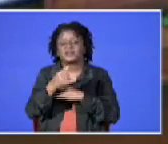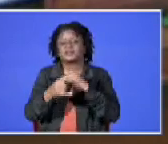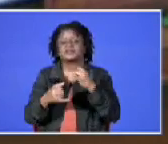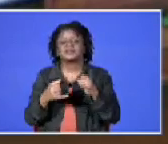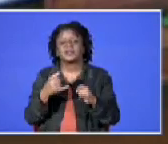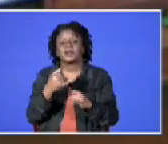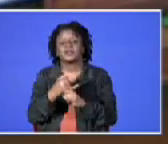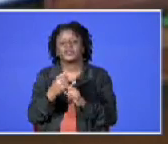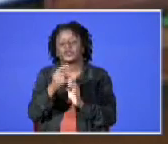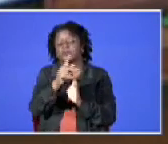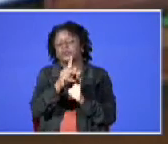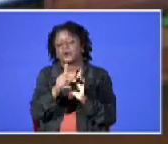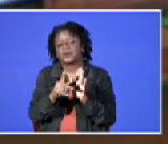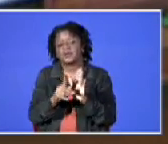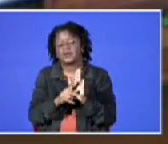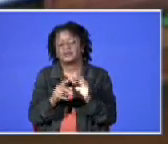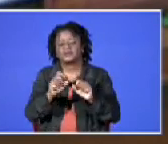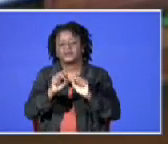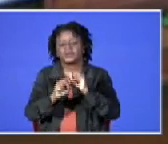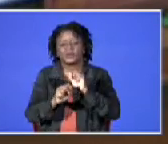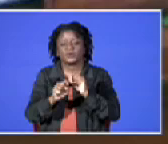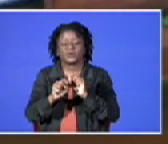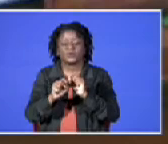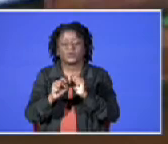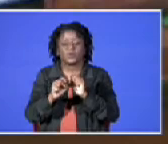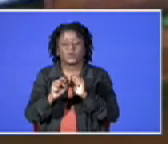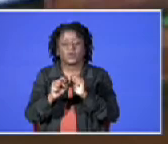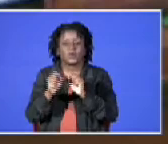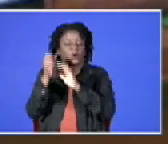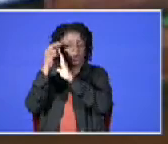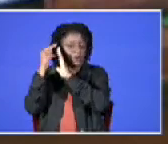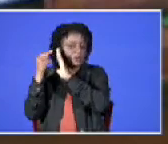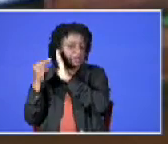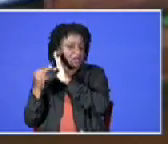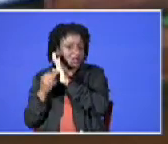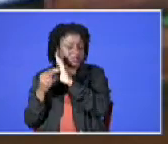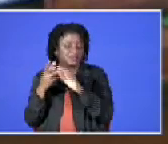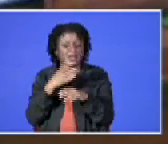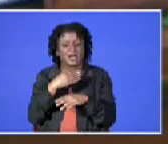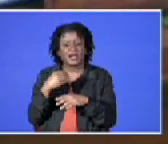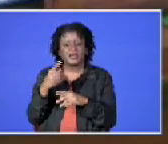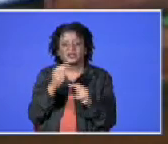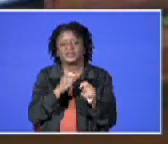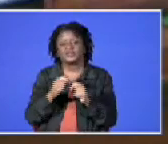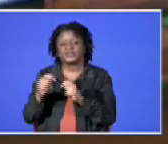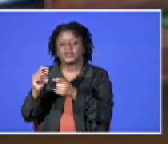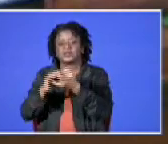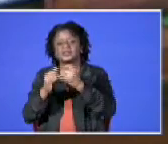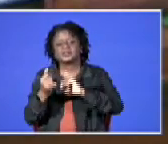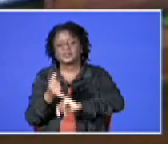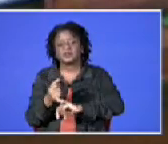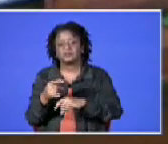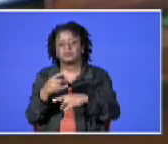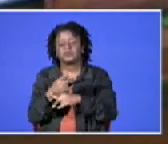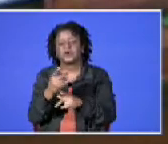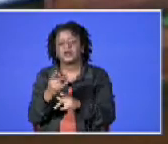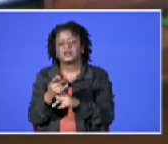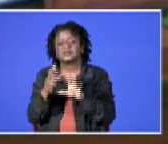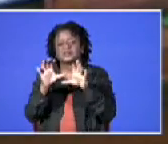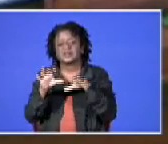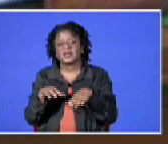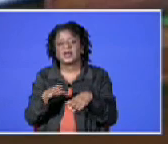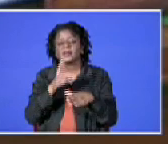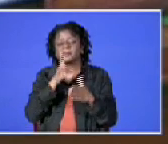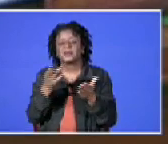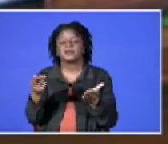that hotels and tourism products can be jump-started